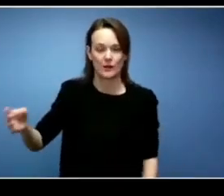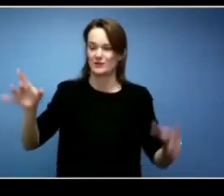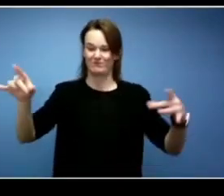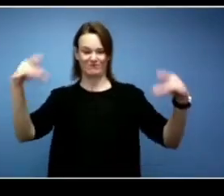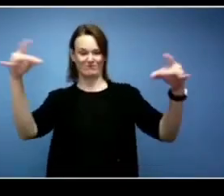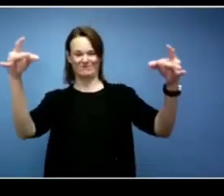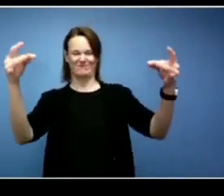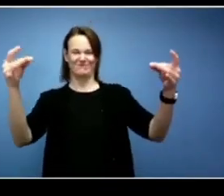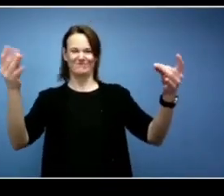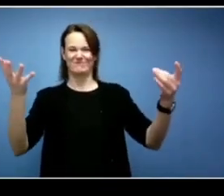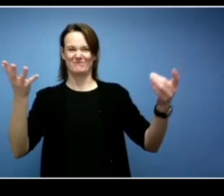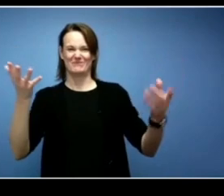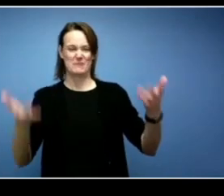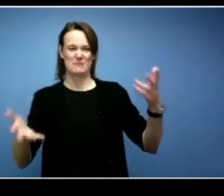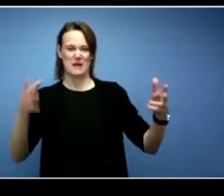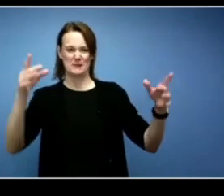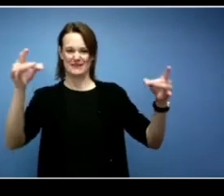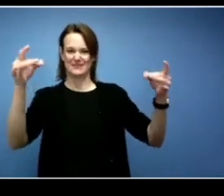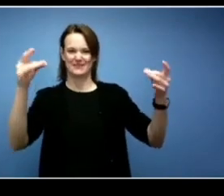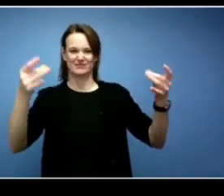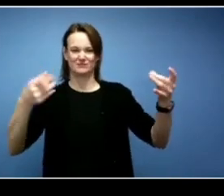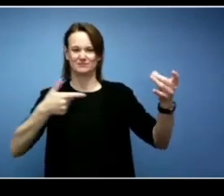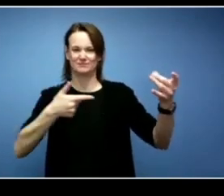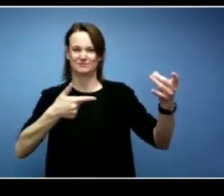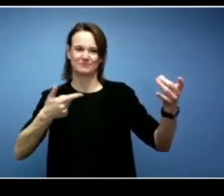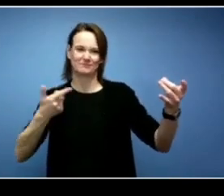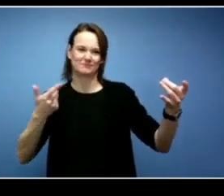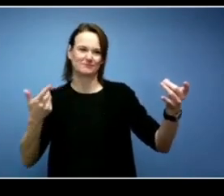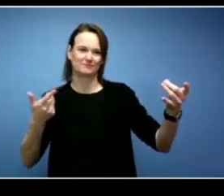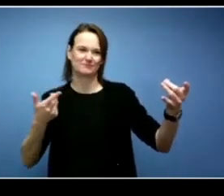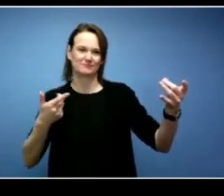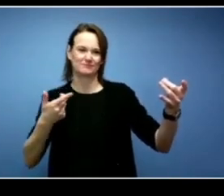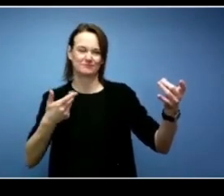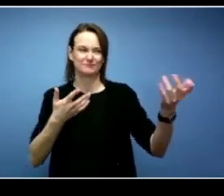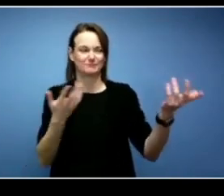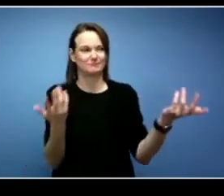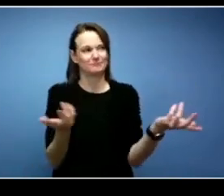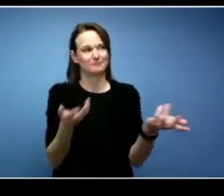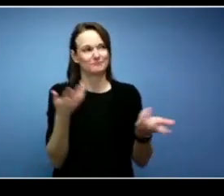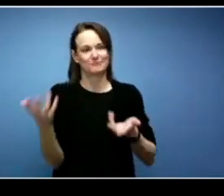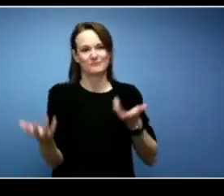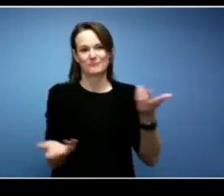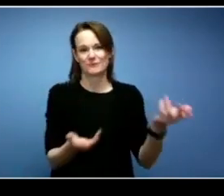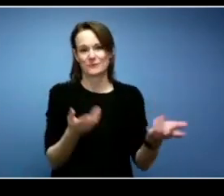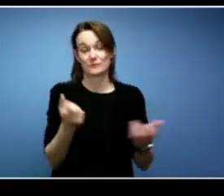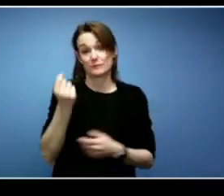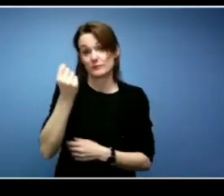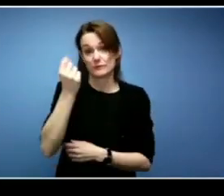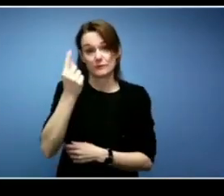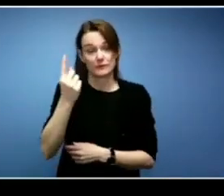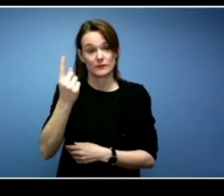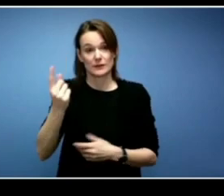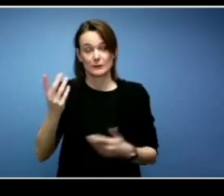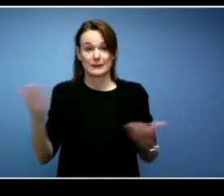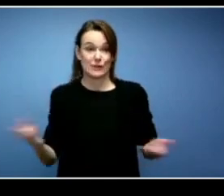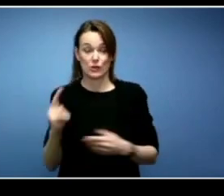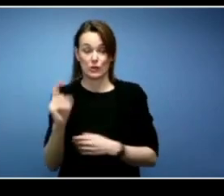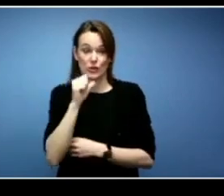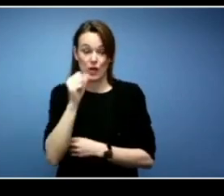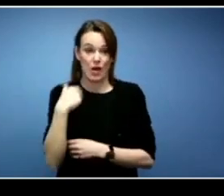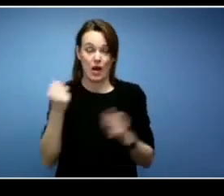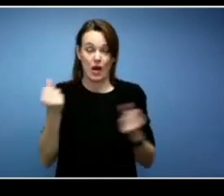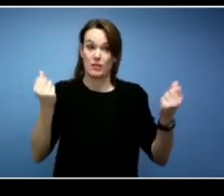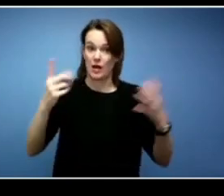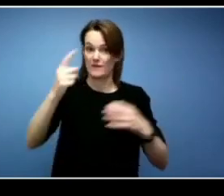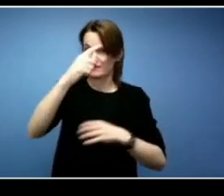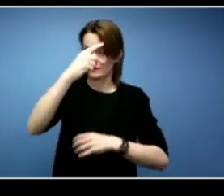The imagery on the textile is deemed, well, it's hard to get. We don't have a lot of Black creators or